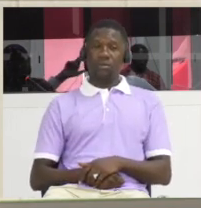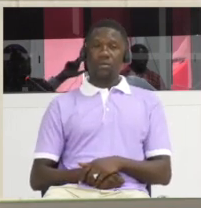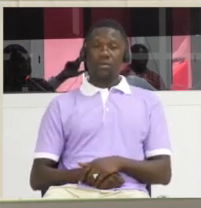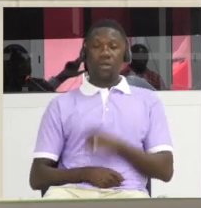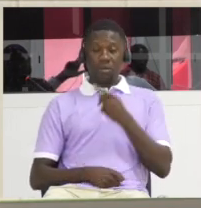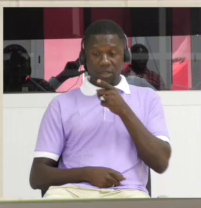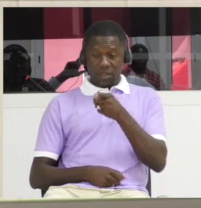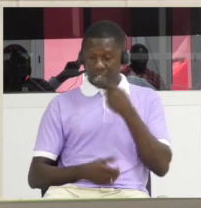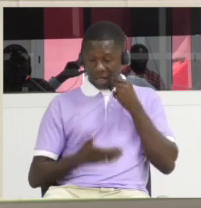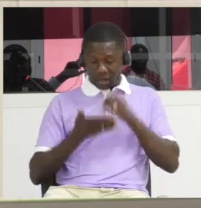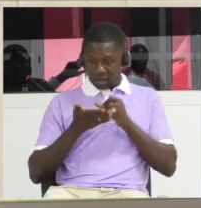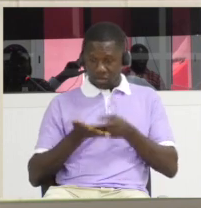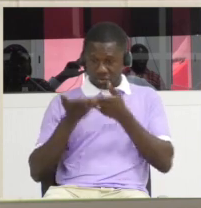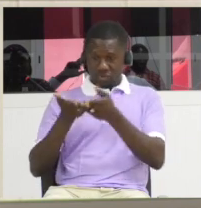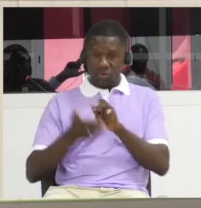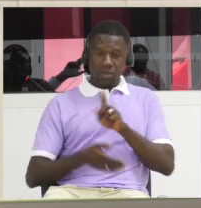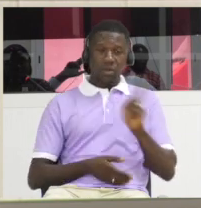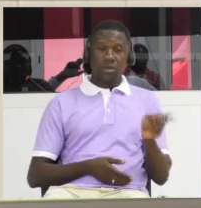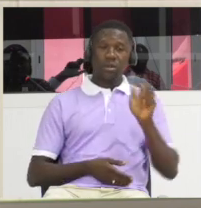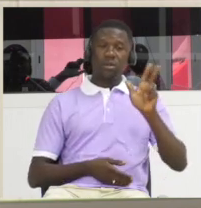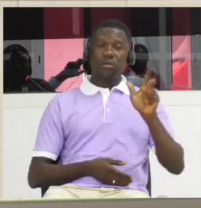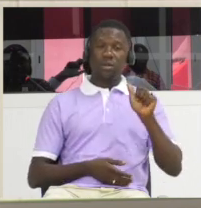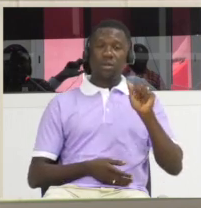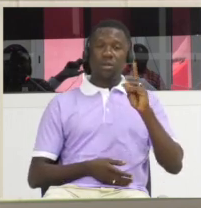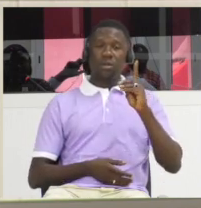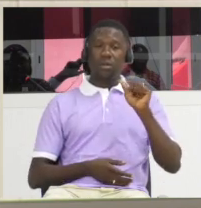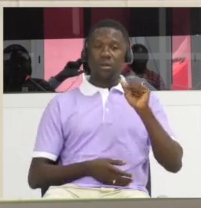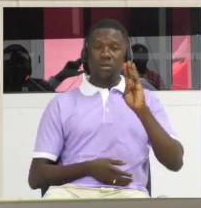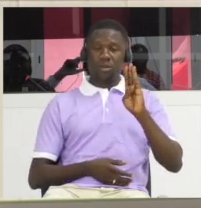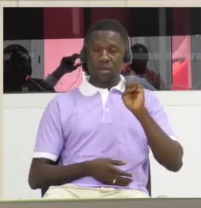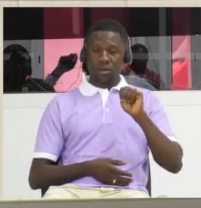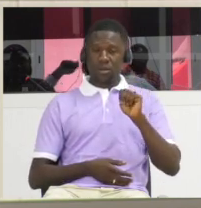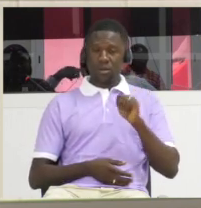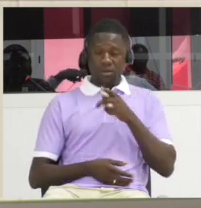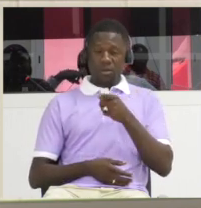of to Gwadebe was dated